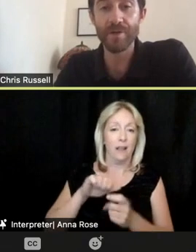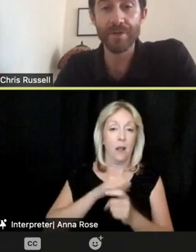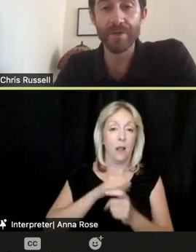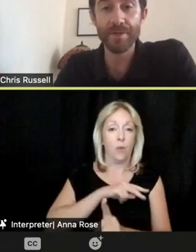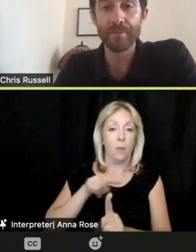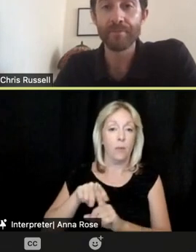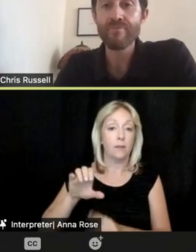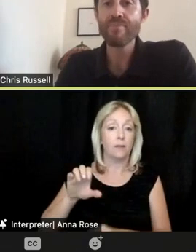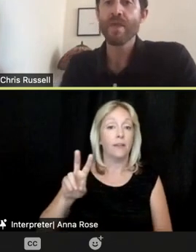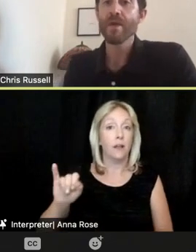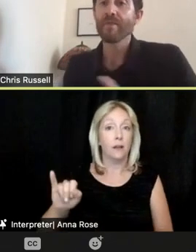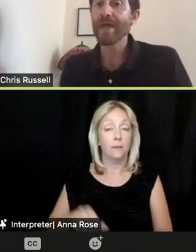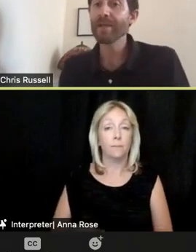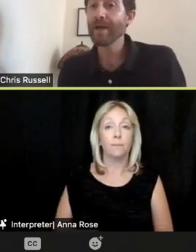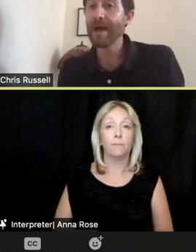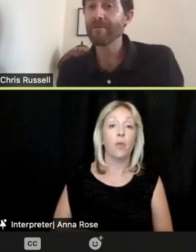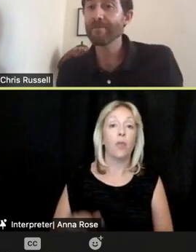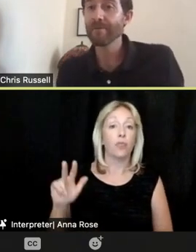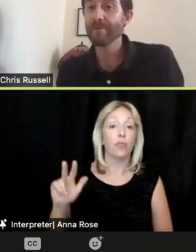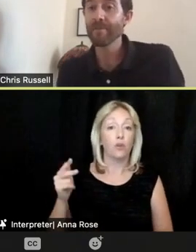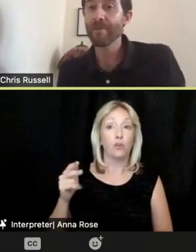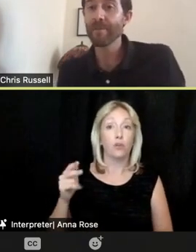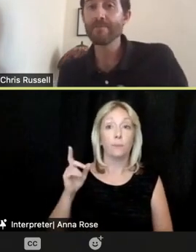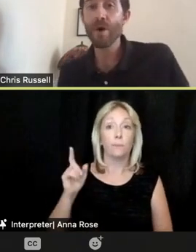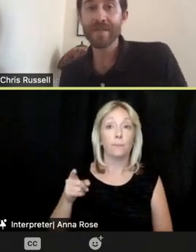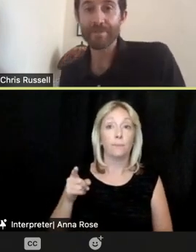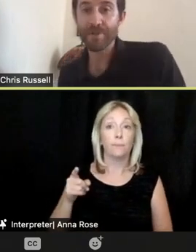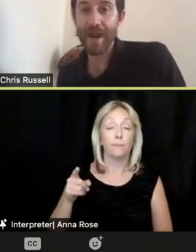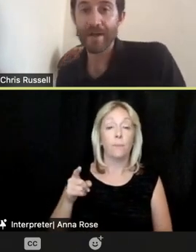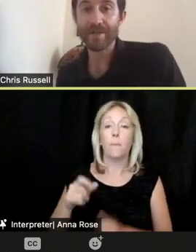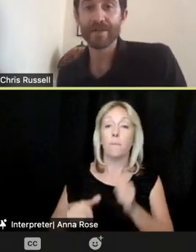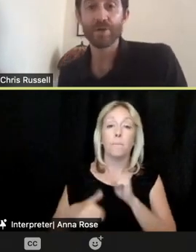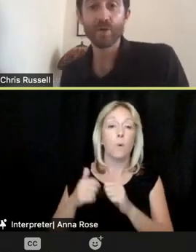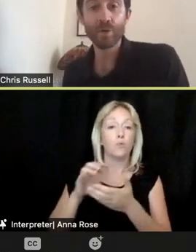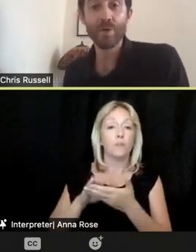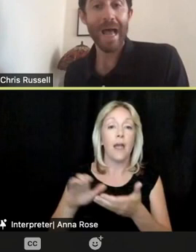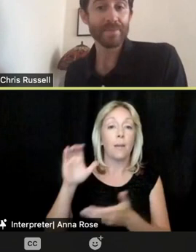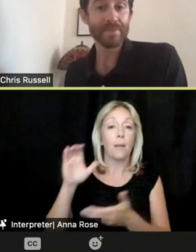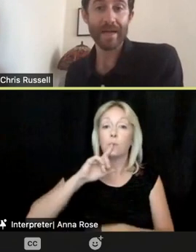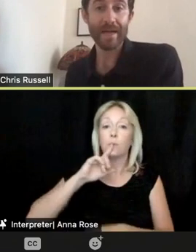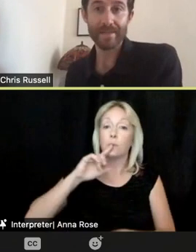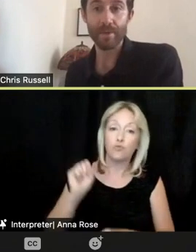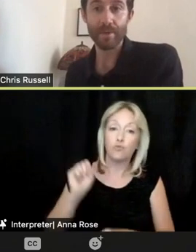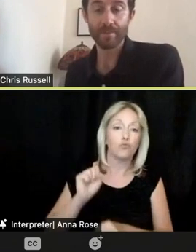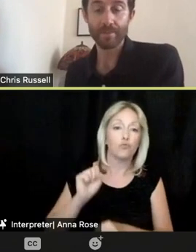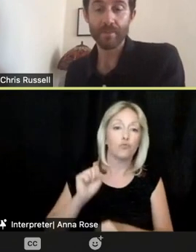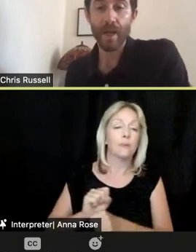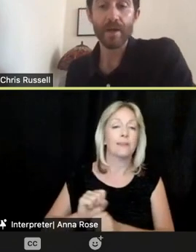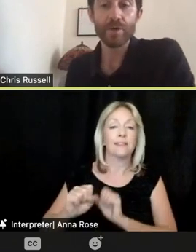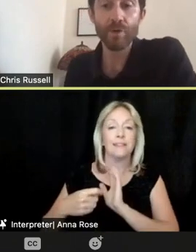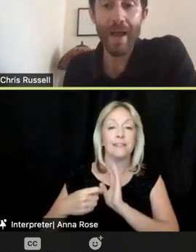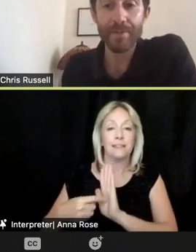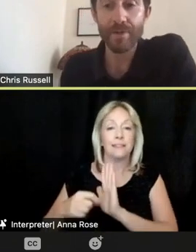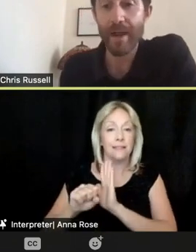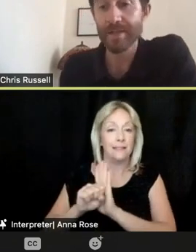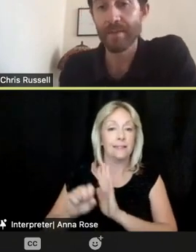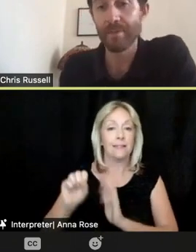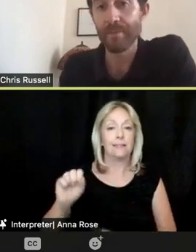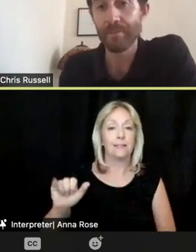true for all students. Then you have the most abstract is a true abstract symbol. And a